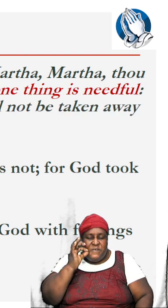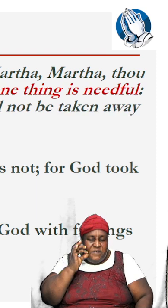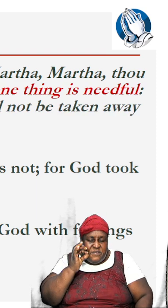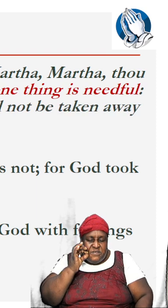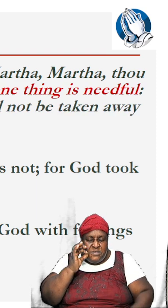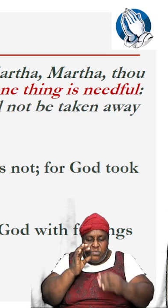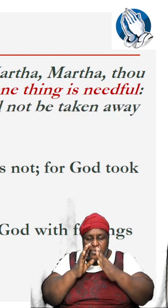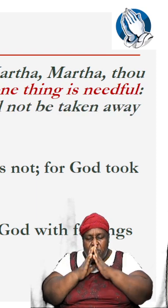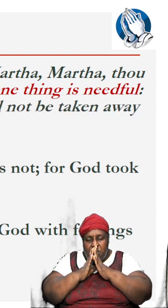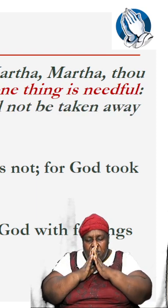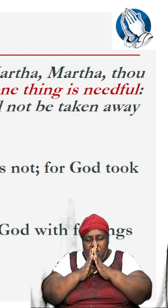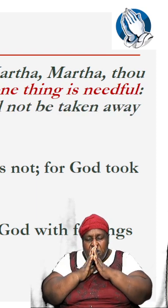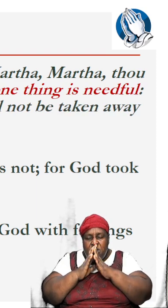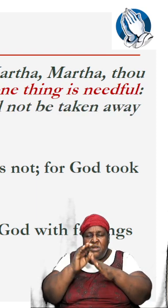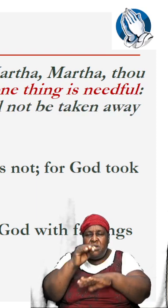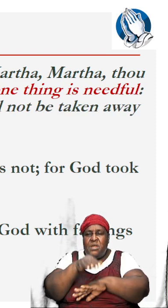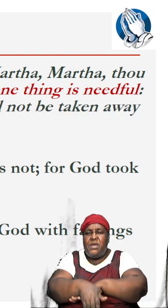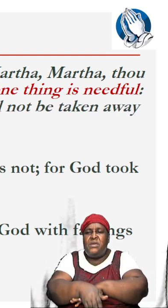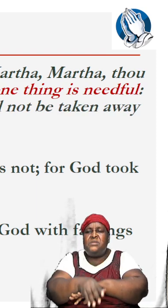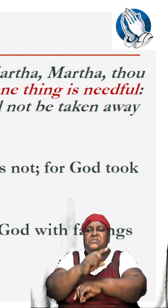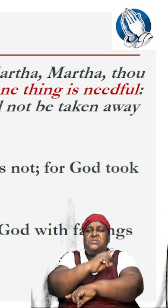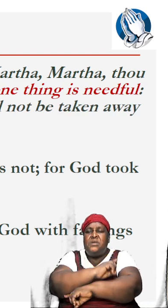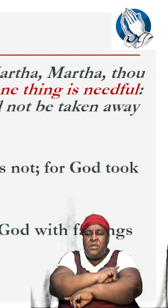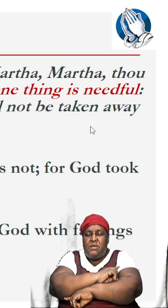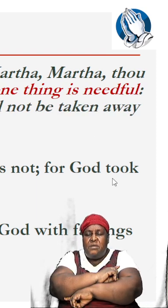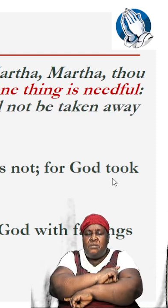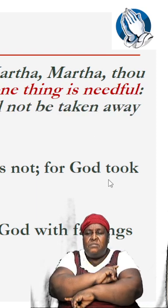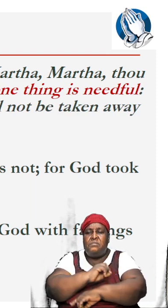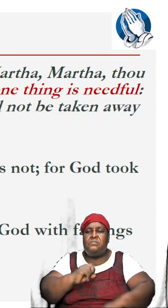prayers night and day.